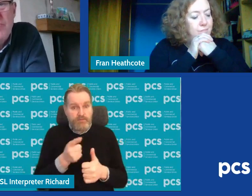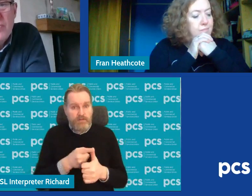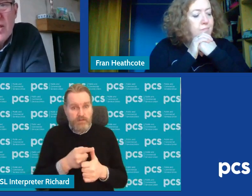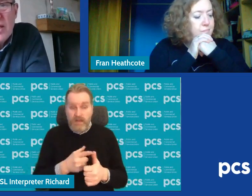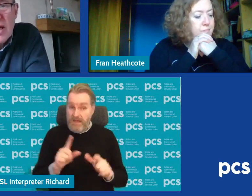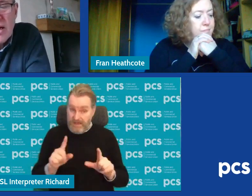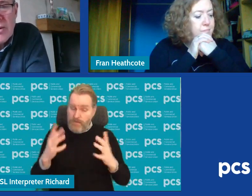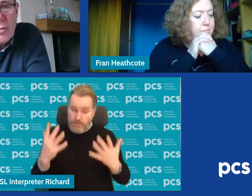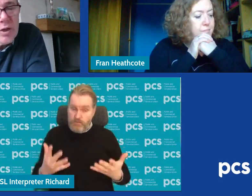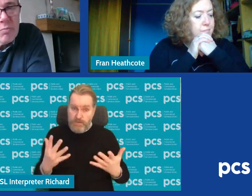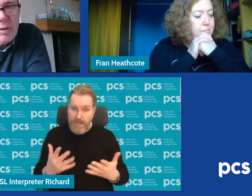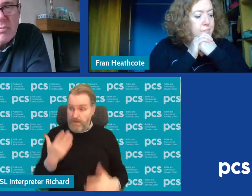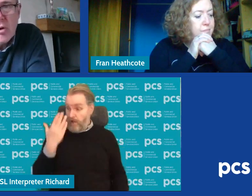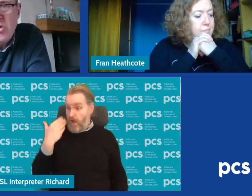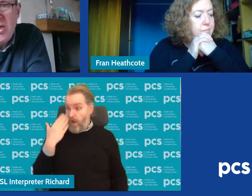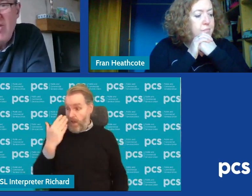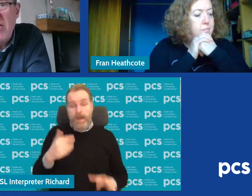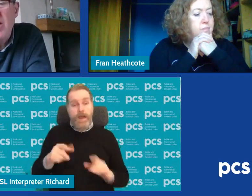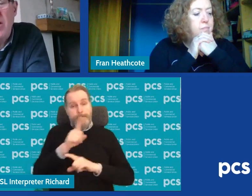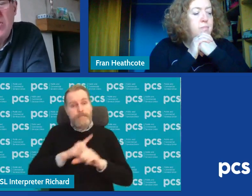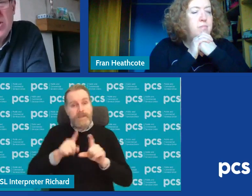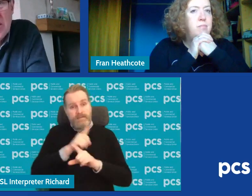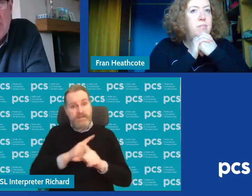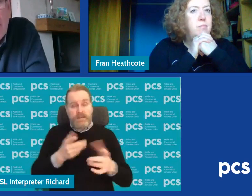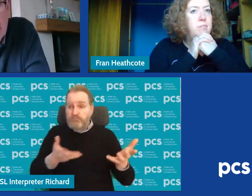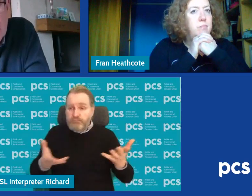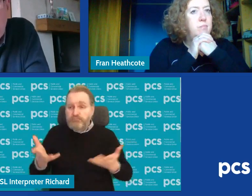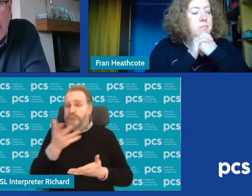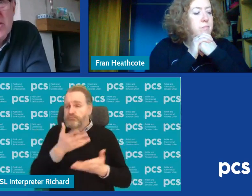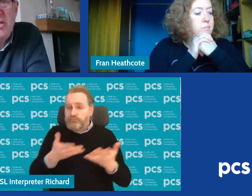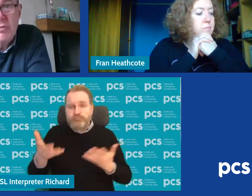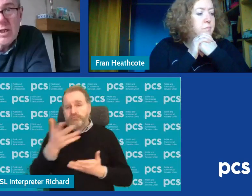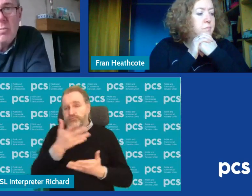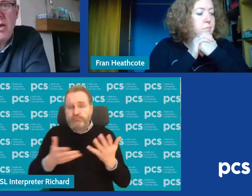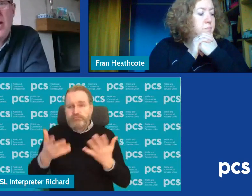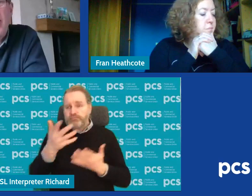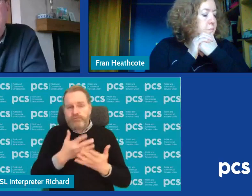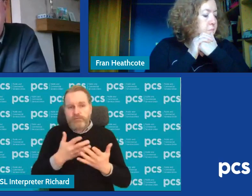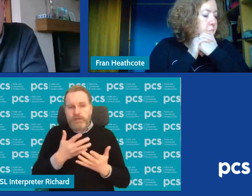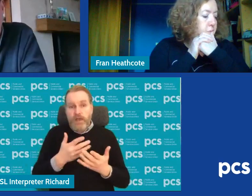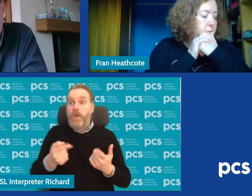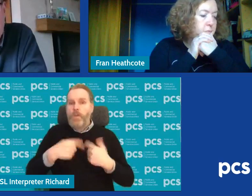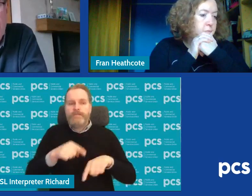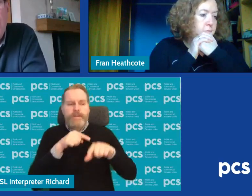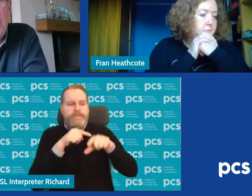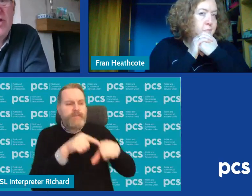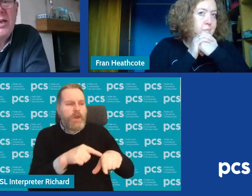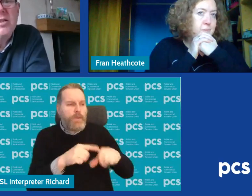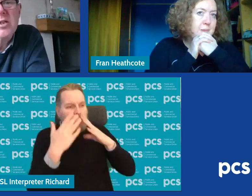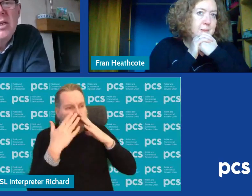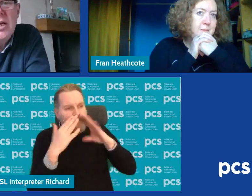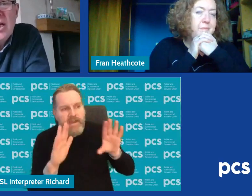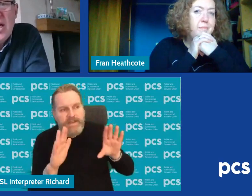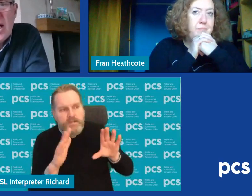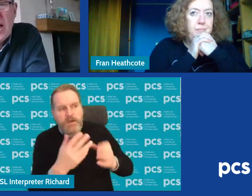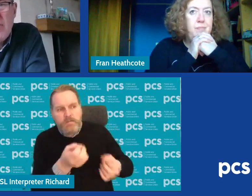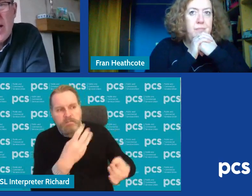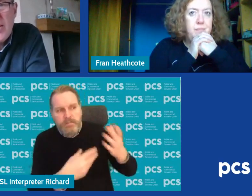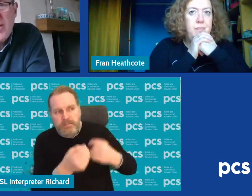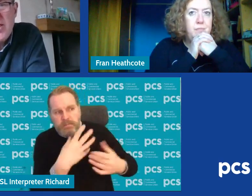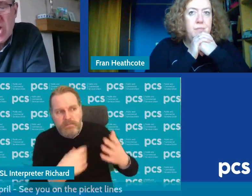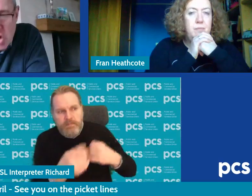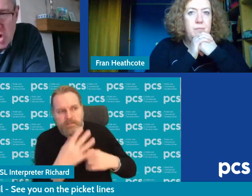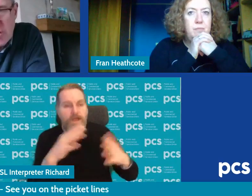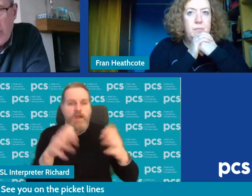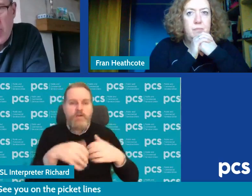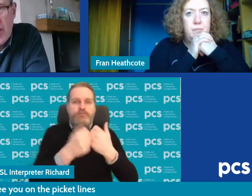action. And we've been monitoring very closely members' comments on Facebook Lives from group events. And